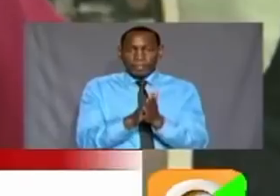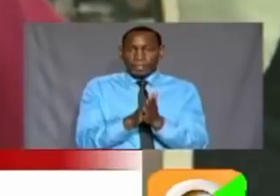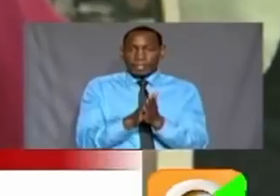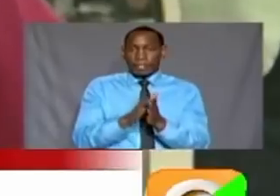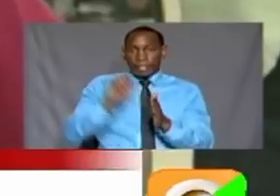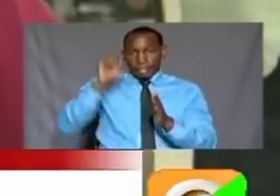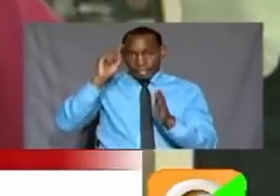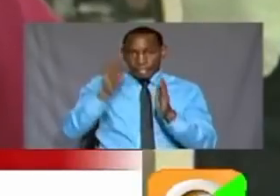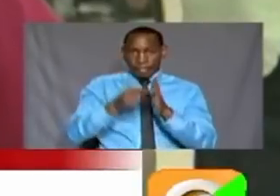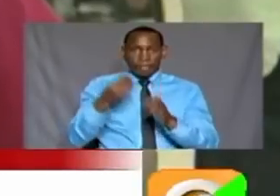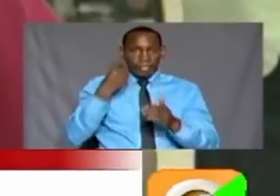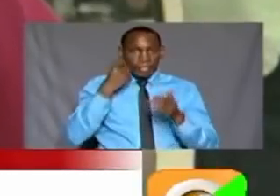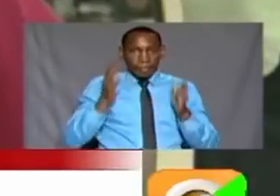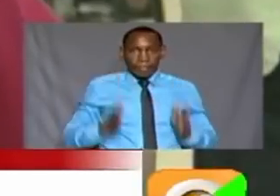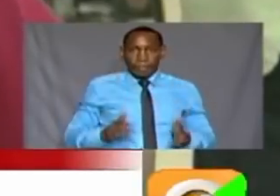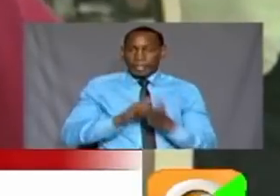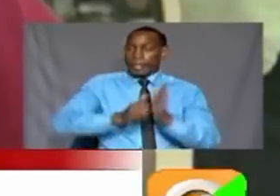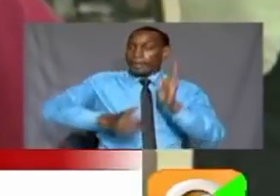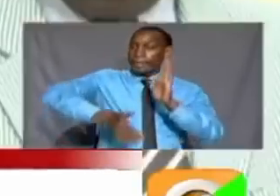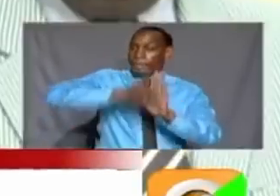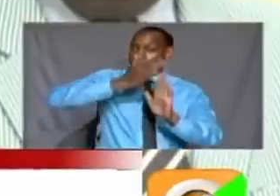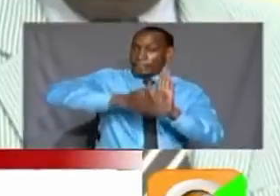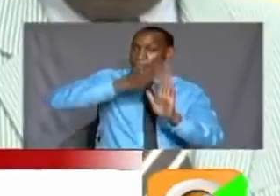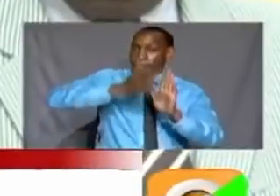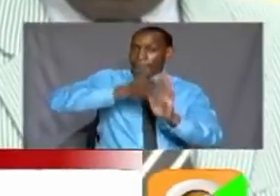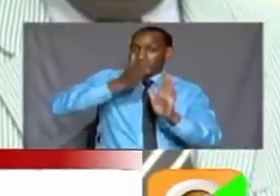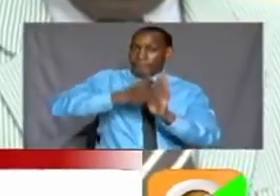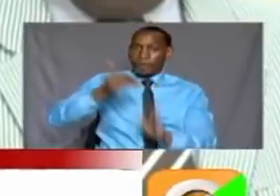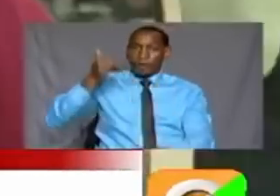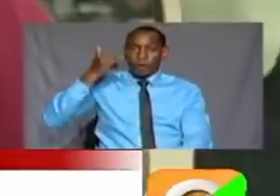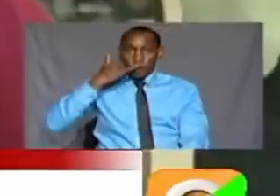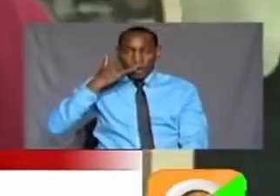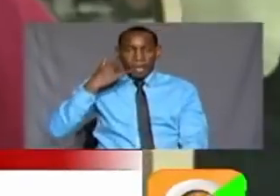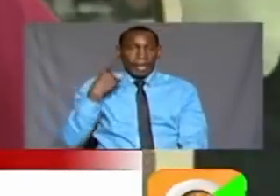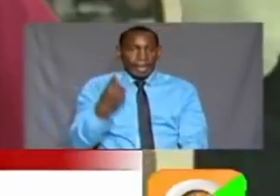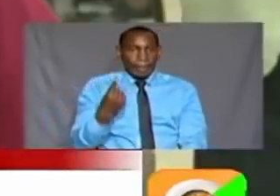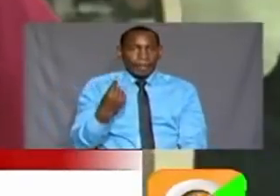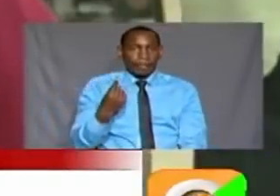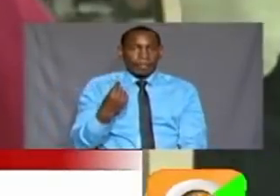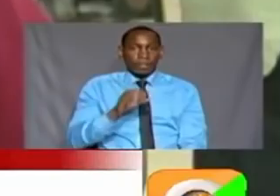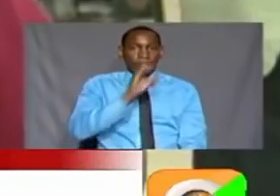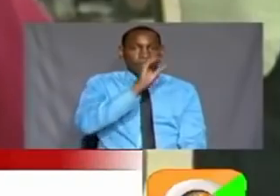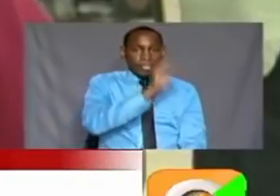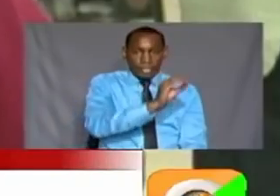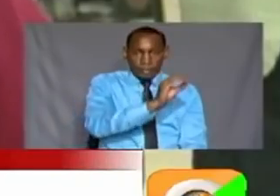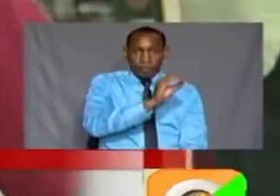identified patient to immediately call our hotline number